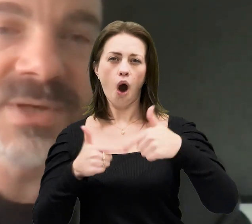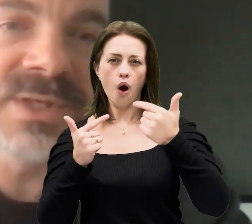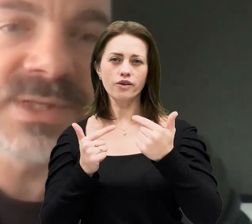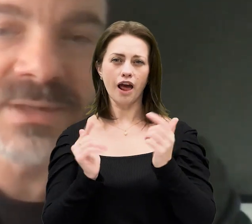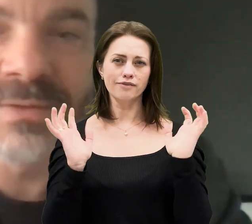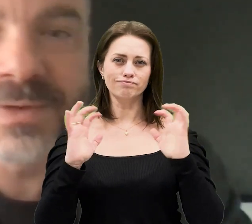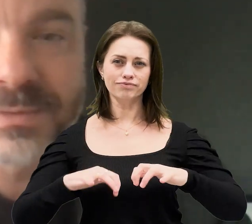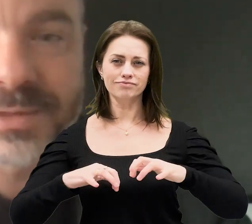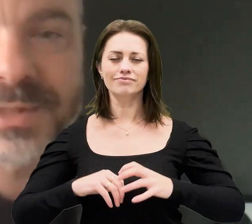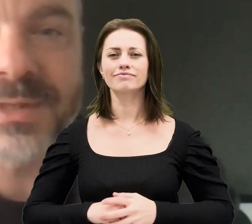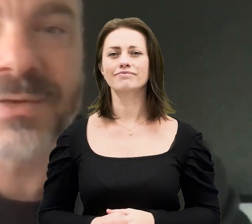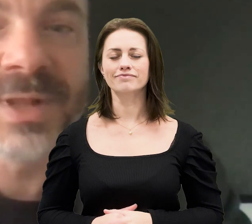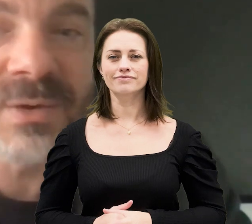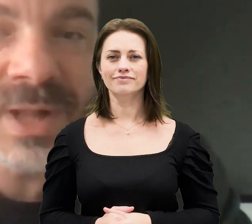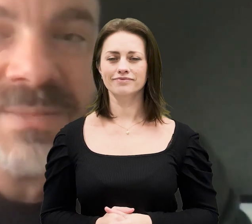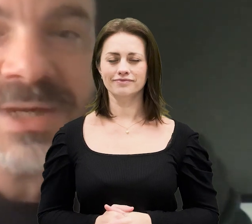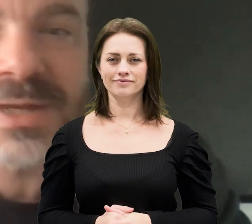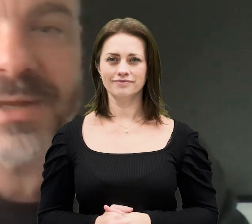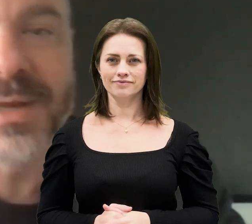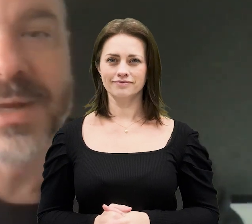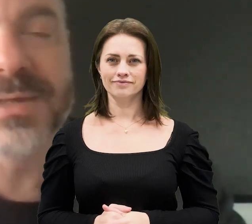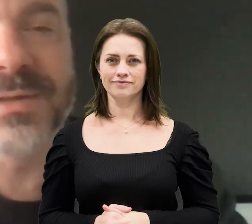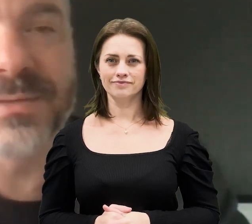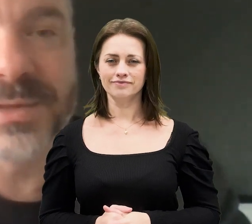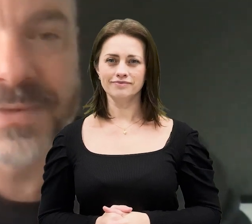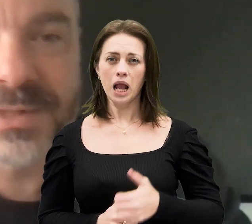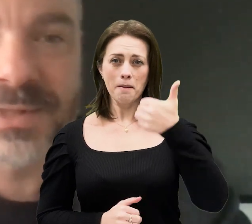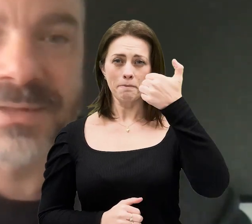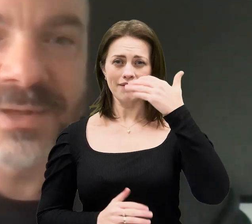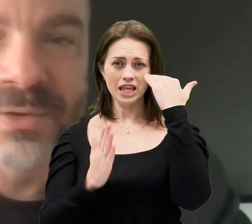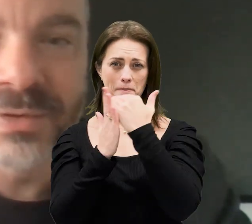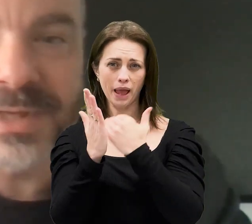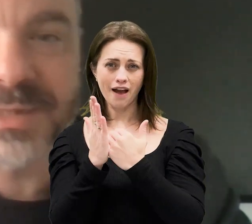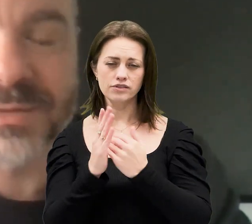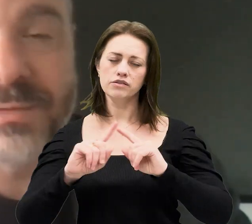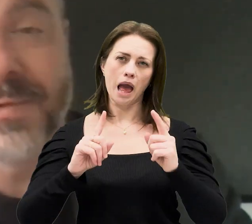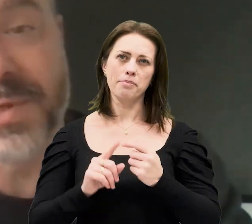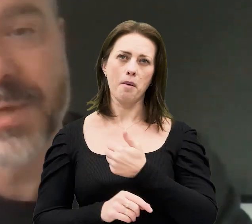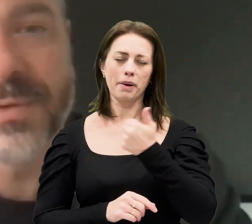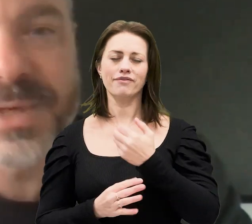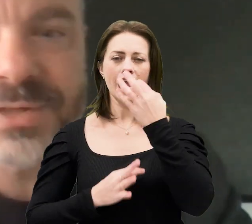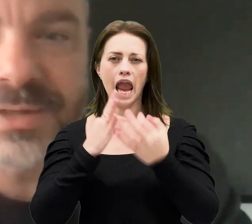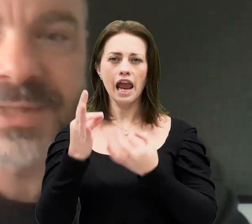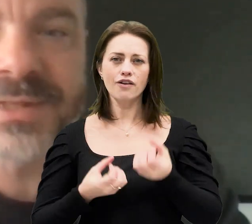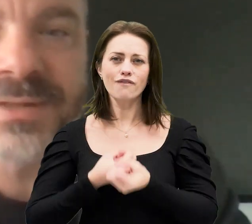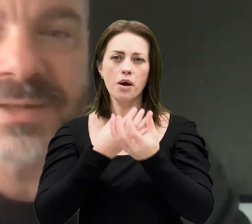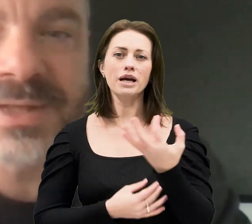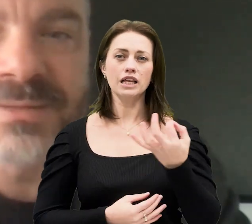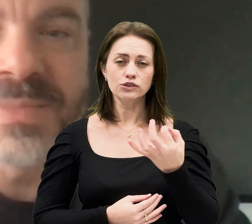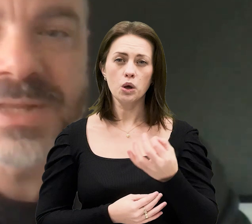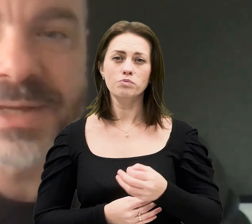rules, because this is an online meeting. So the first rule is, or the first information